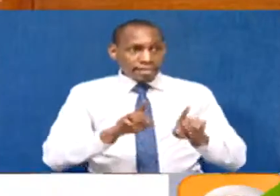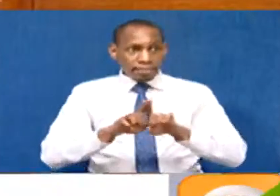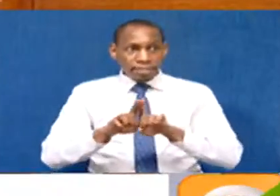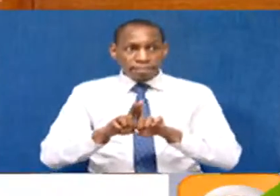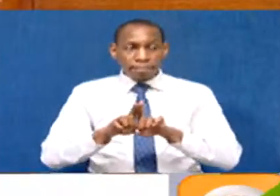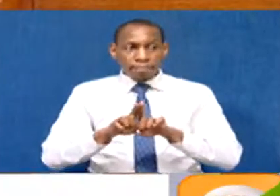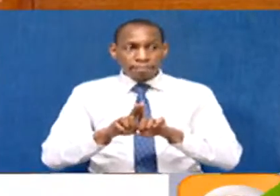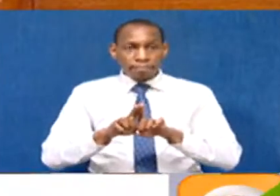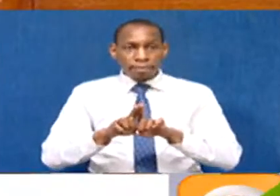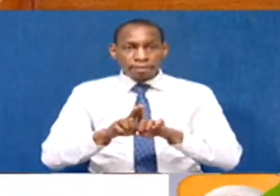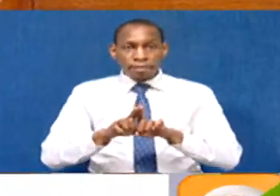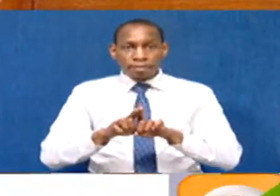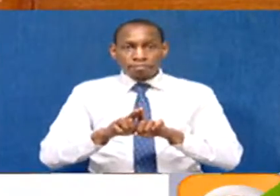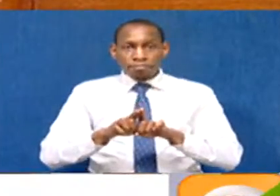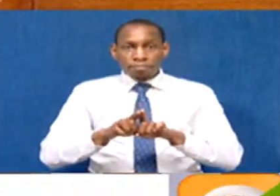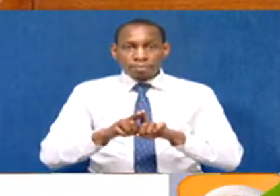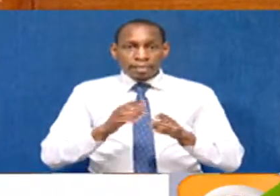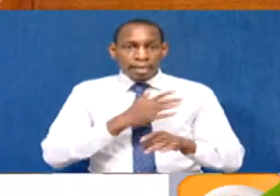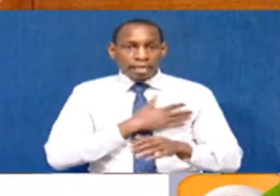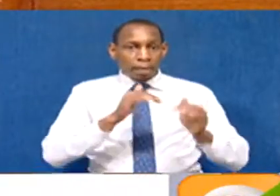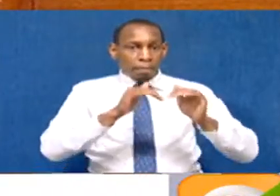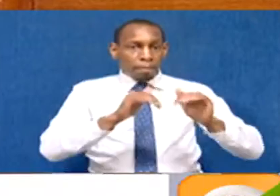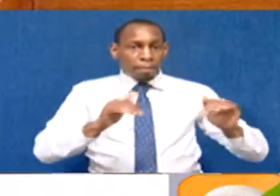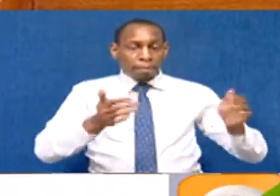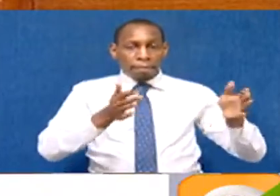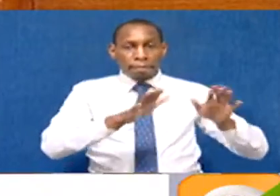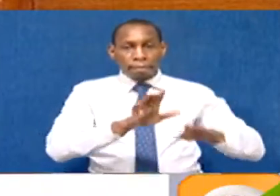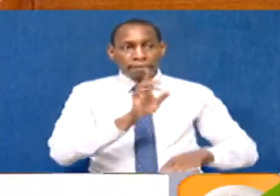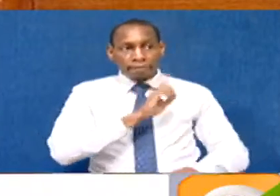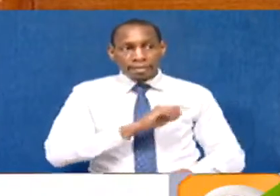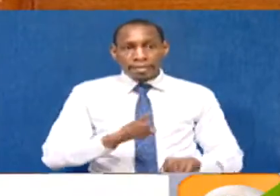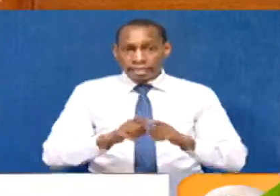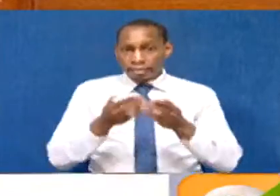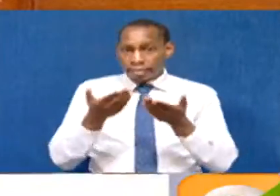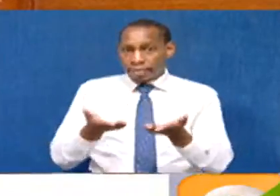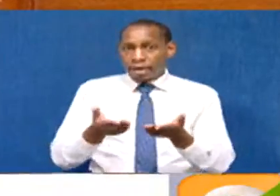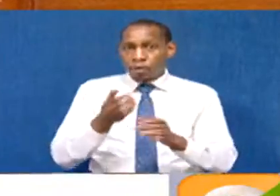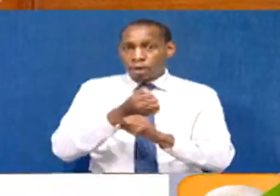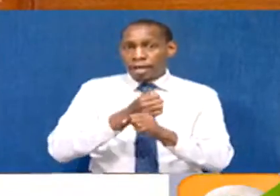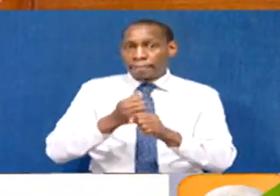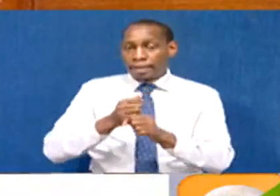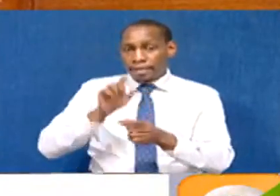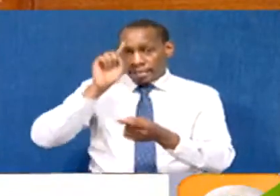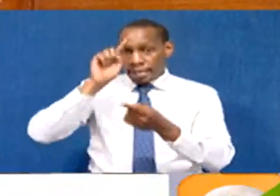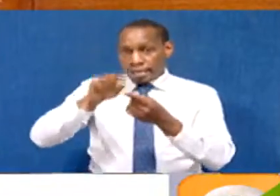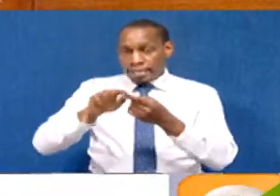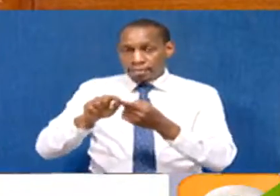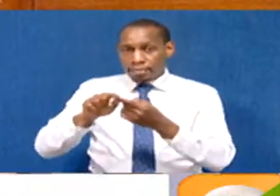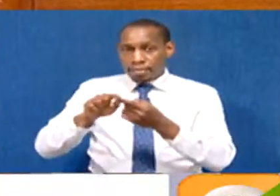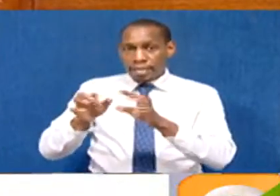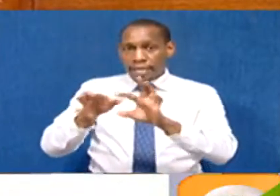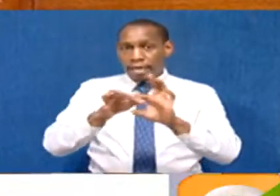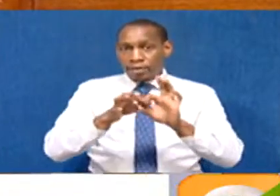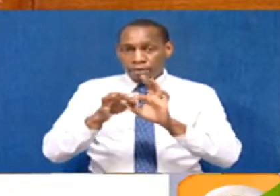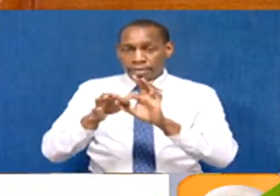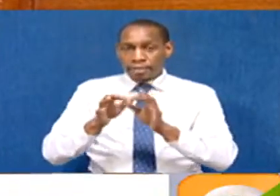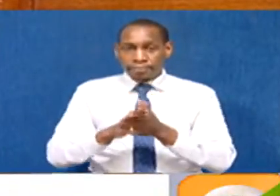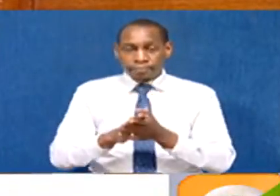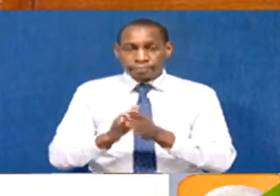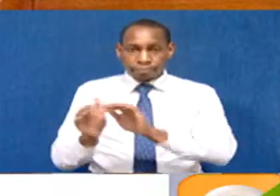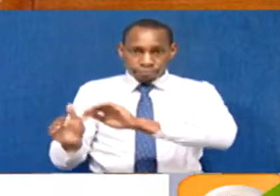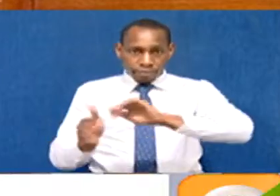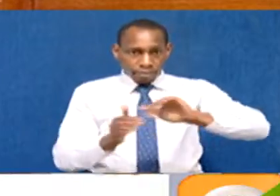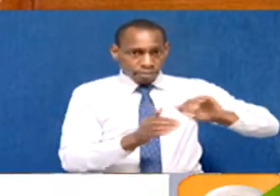things started falling apart in NASA. Until now, they are forming Azimio. When you come to